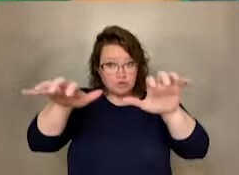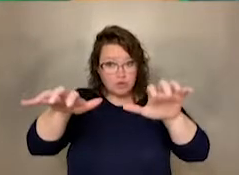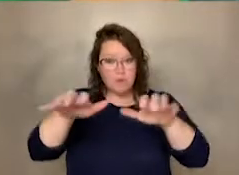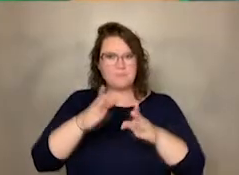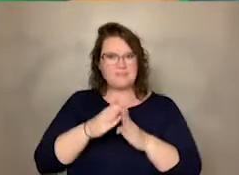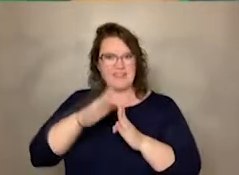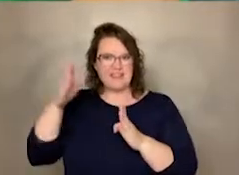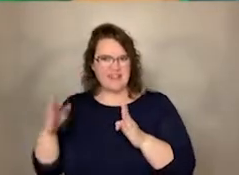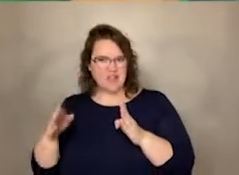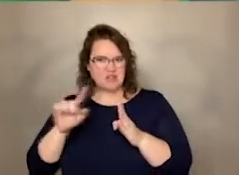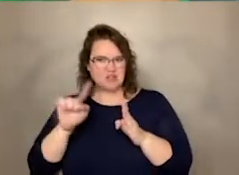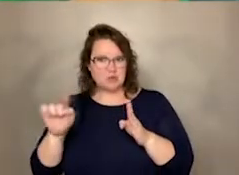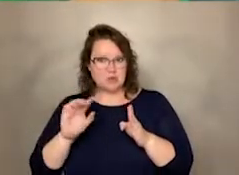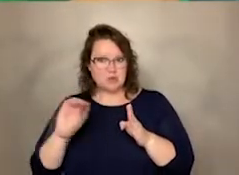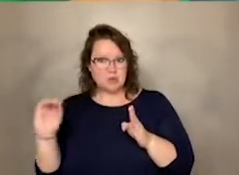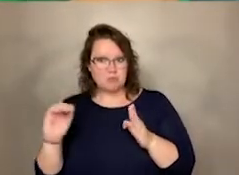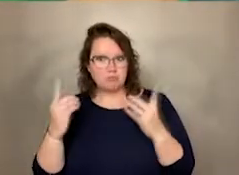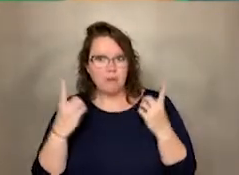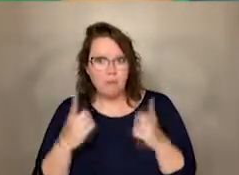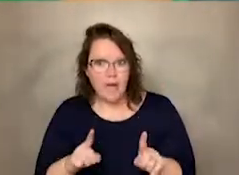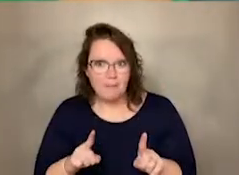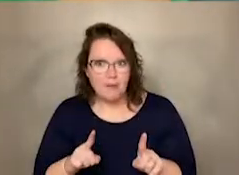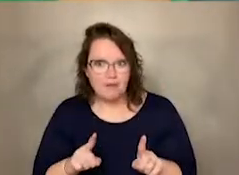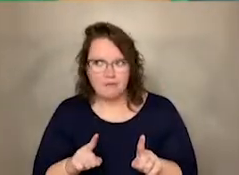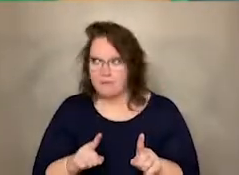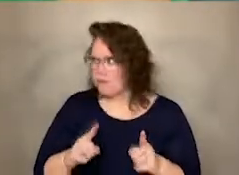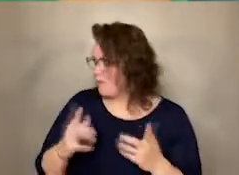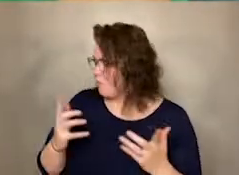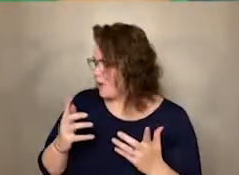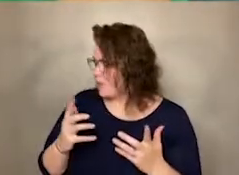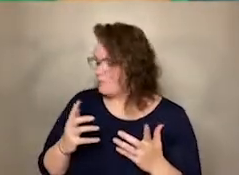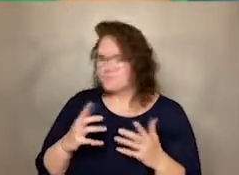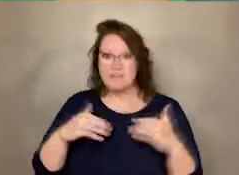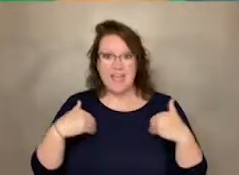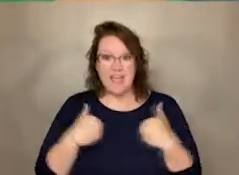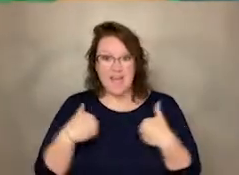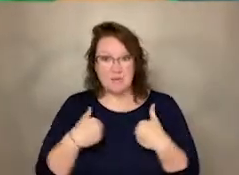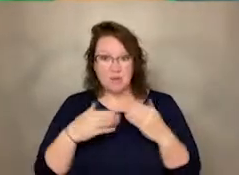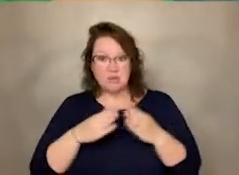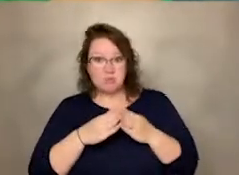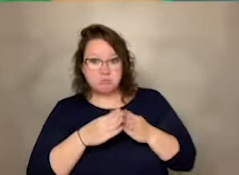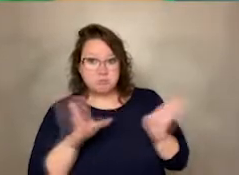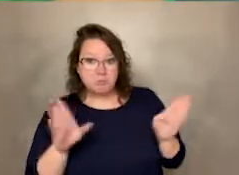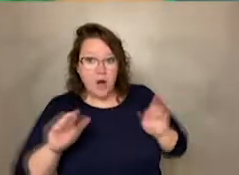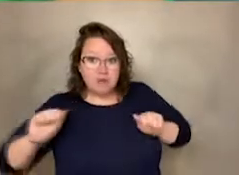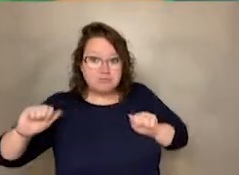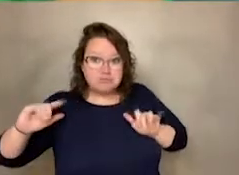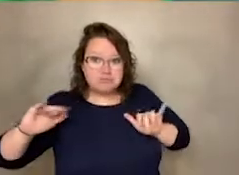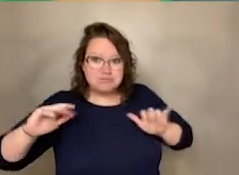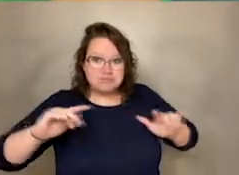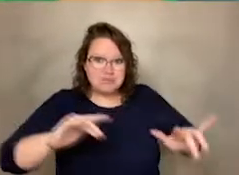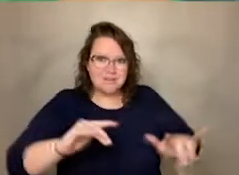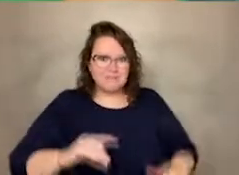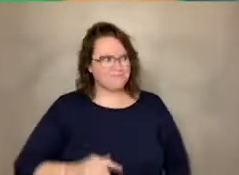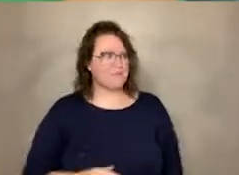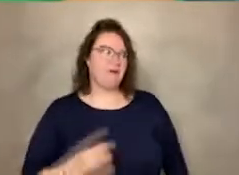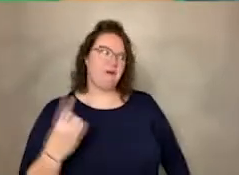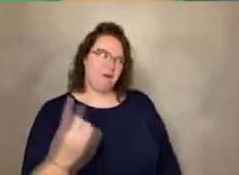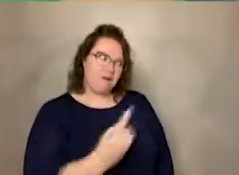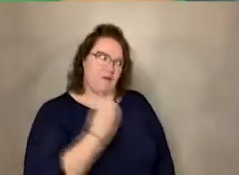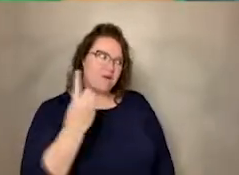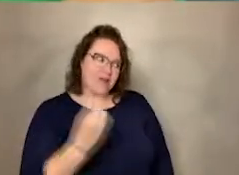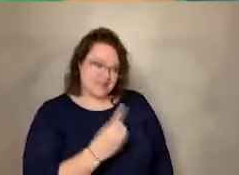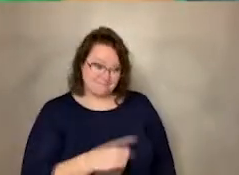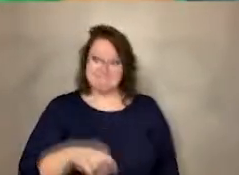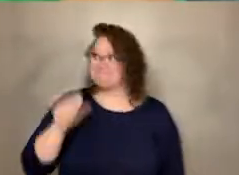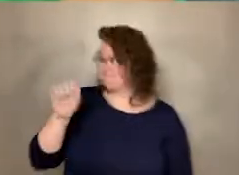right next to the zoo. And guess what happened? What? The animals got out. They always get out. Oh, the animals